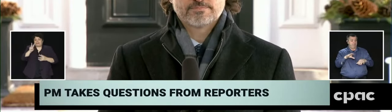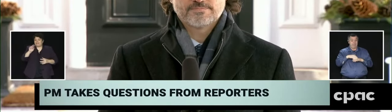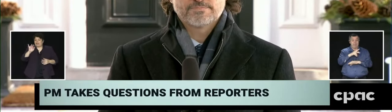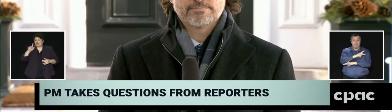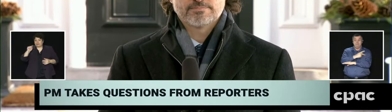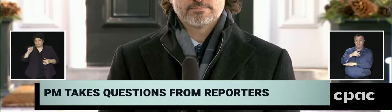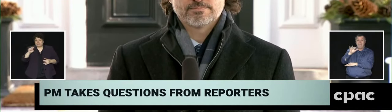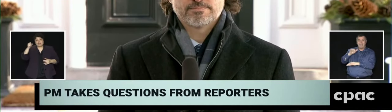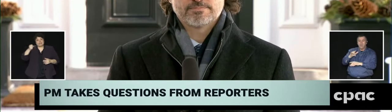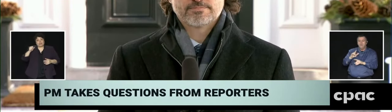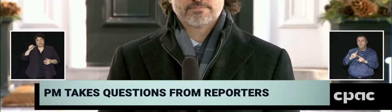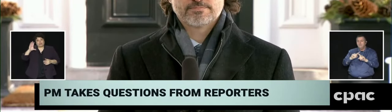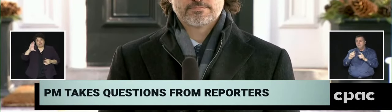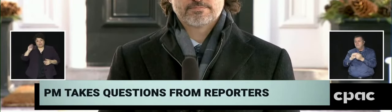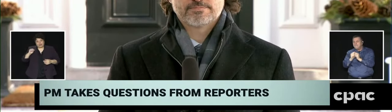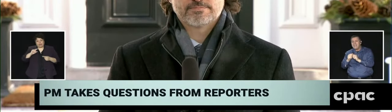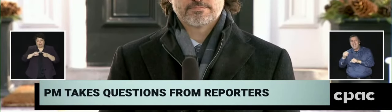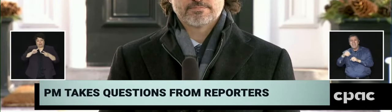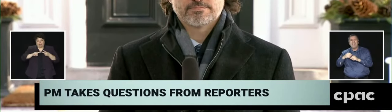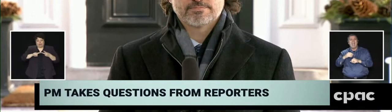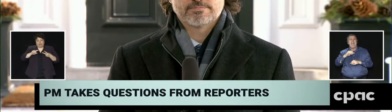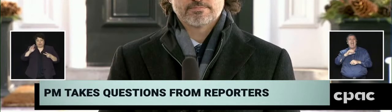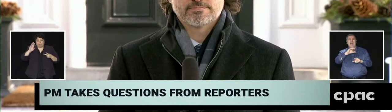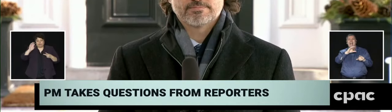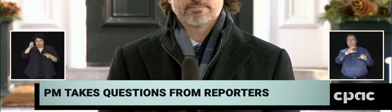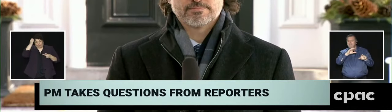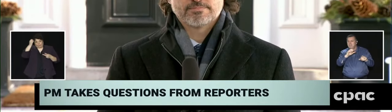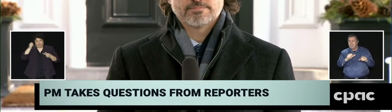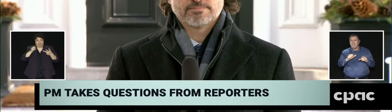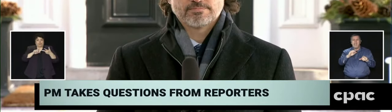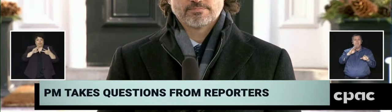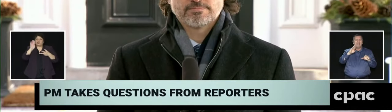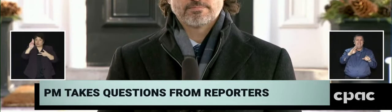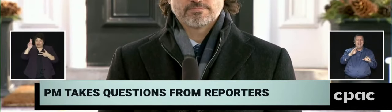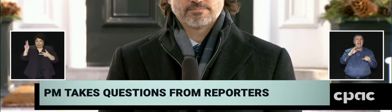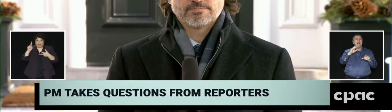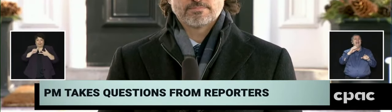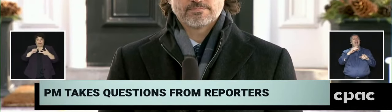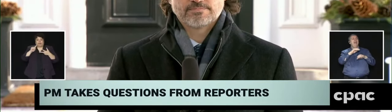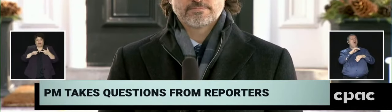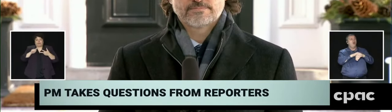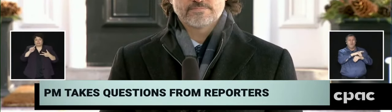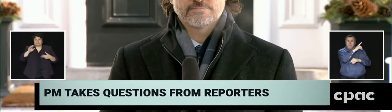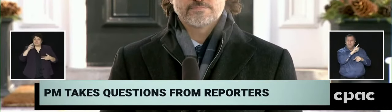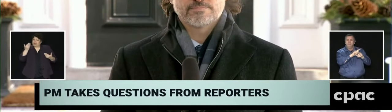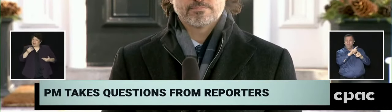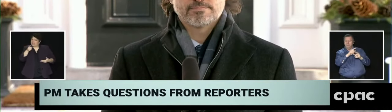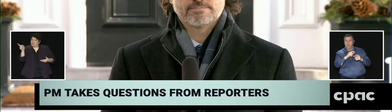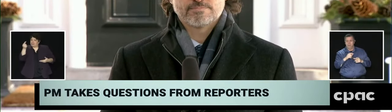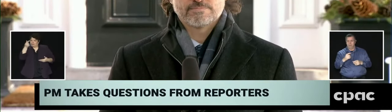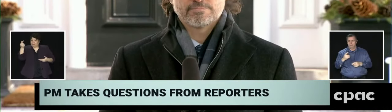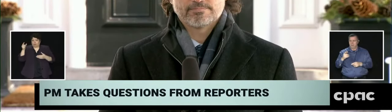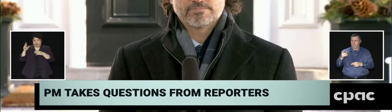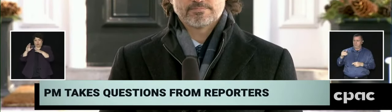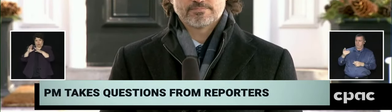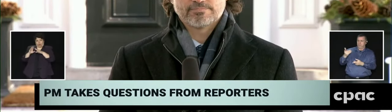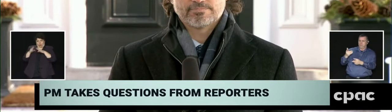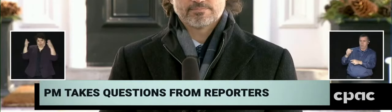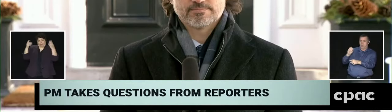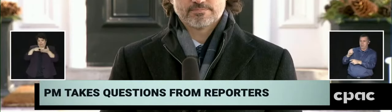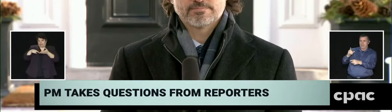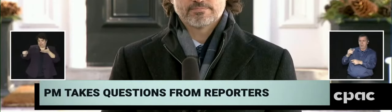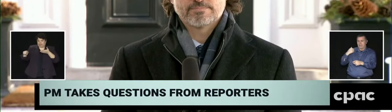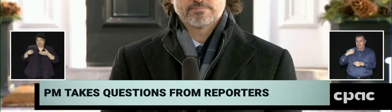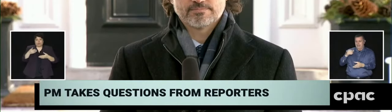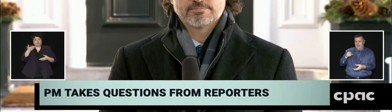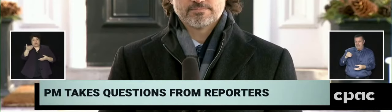the UK. And yet the Premier is moving ahead with economic reopening, starting even this week. Asking you not as a Prime Minister, but as a resident